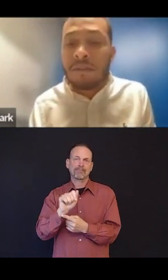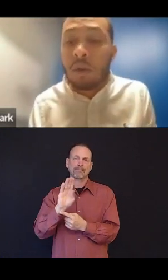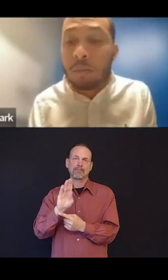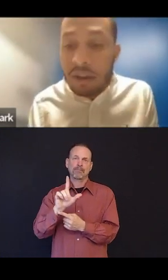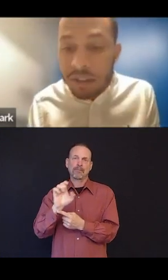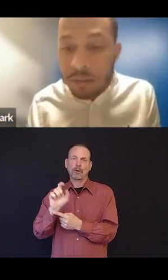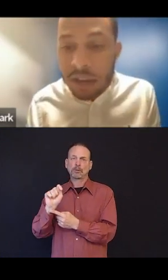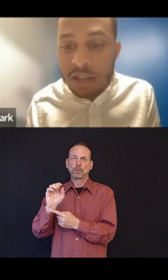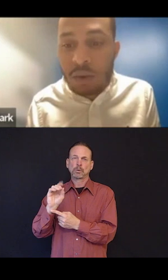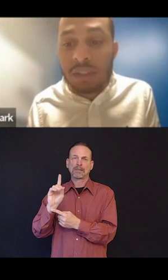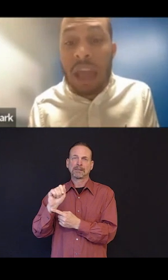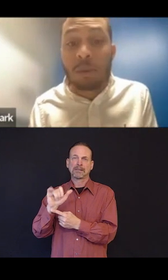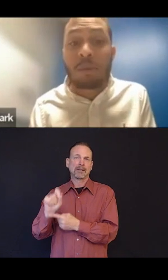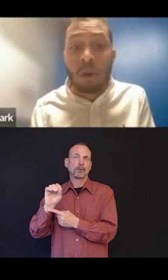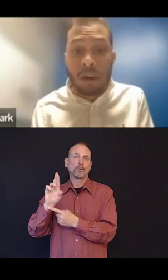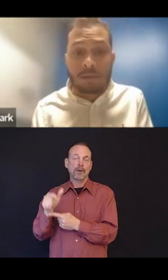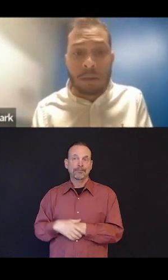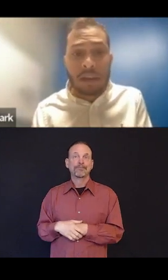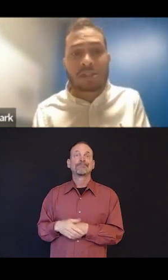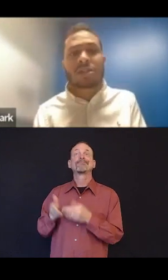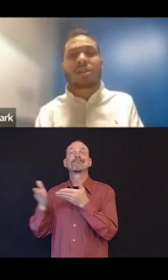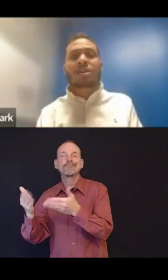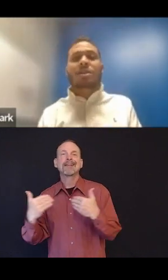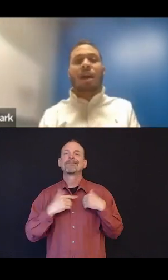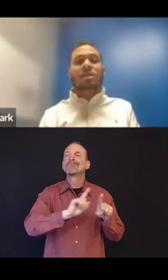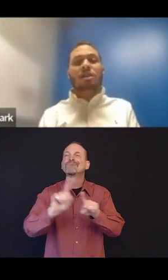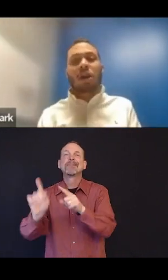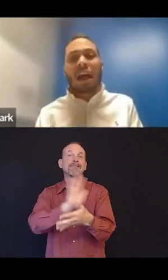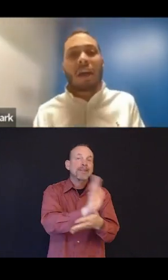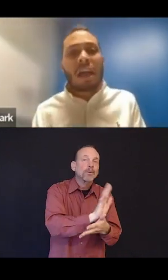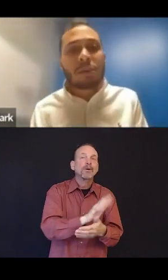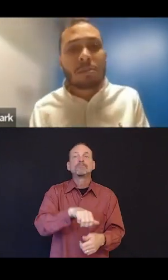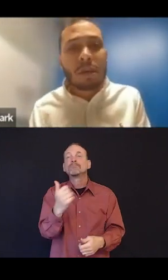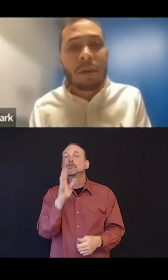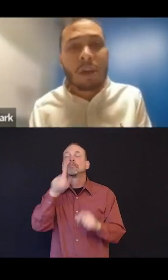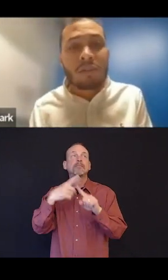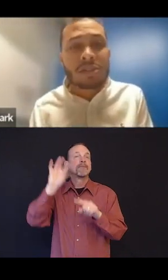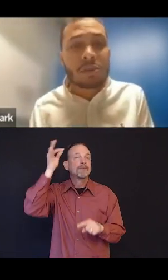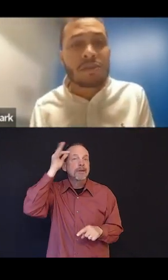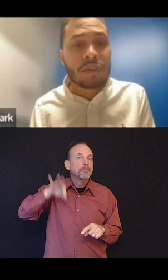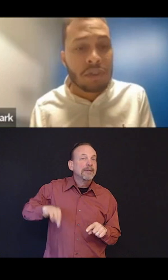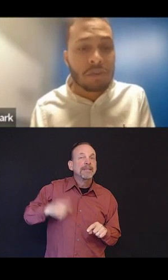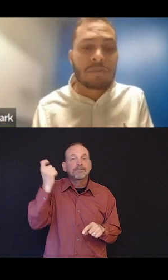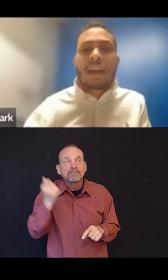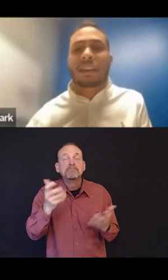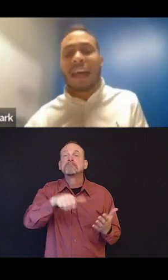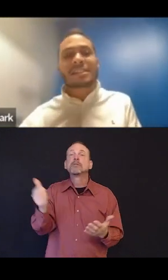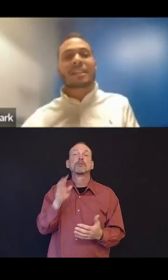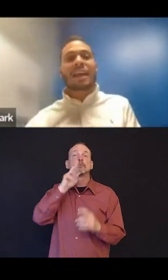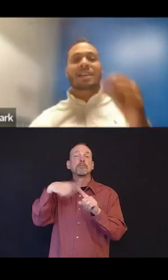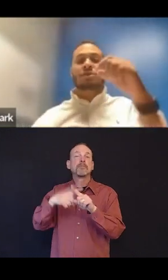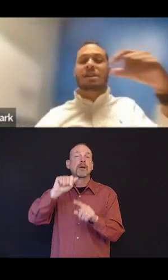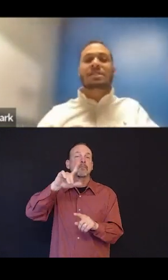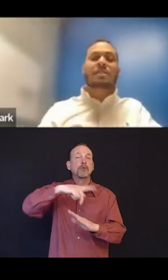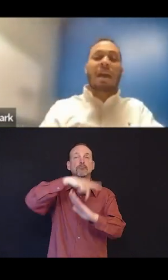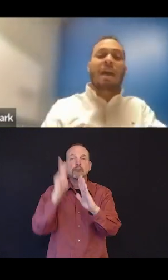or the federal benefits page or the ABLE programs page, to learn how ABLE can be a better resource for you. And